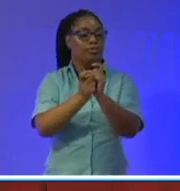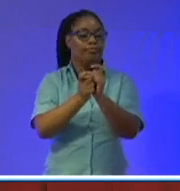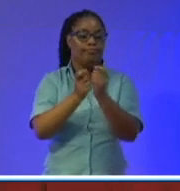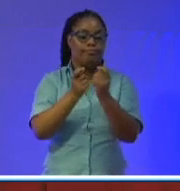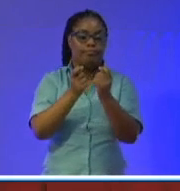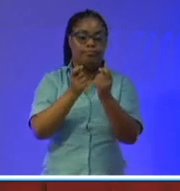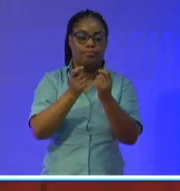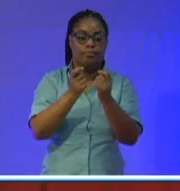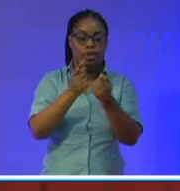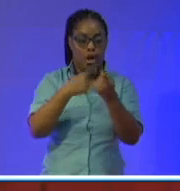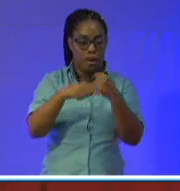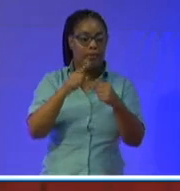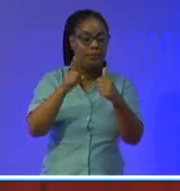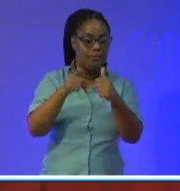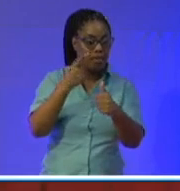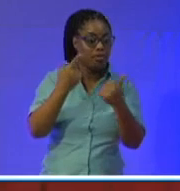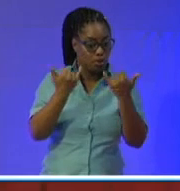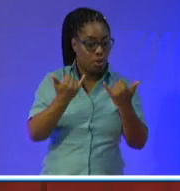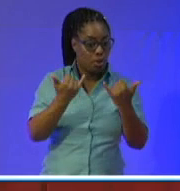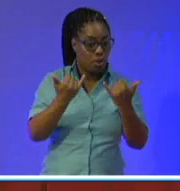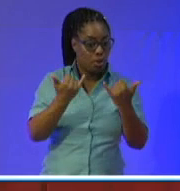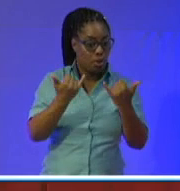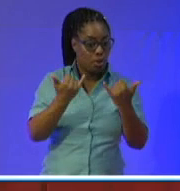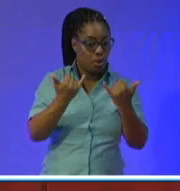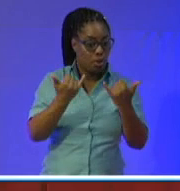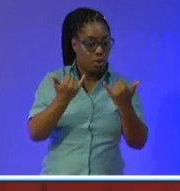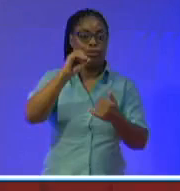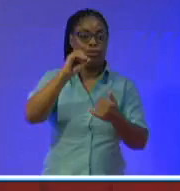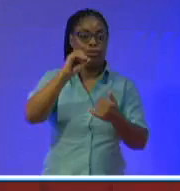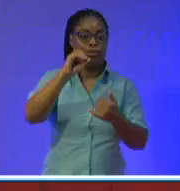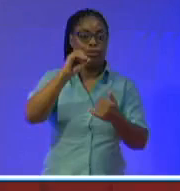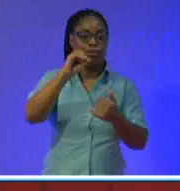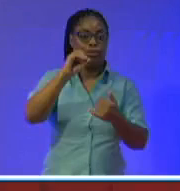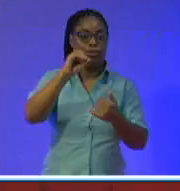second question is, could